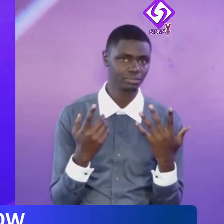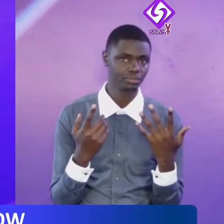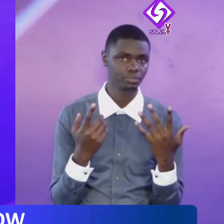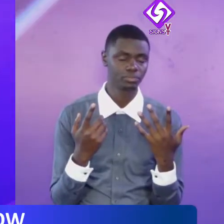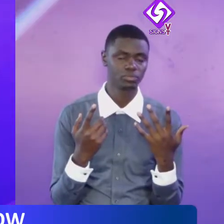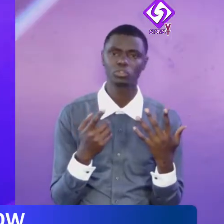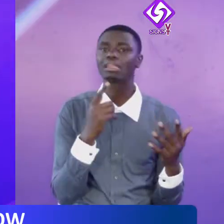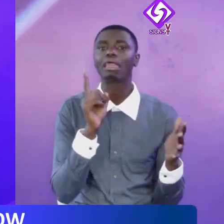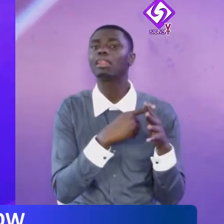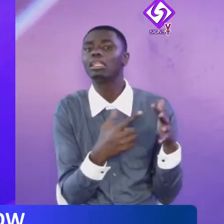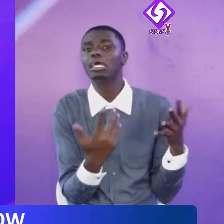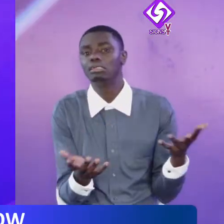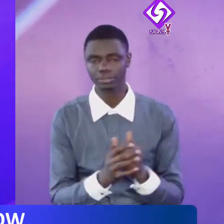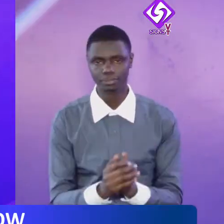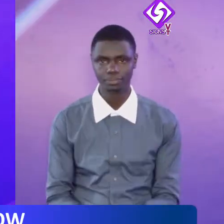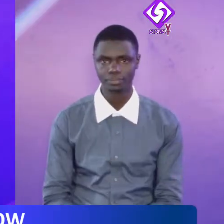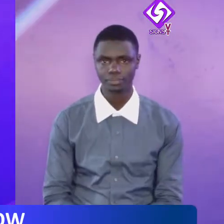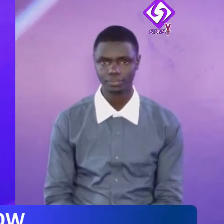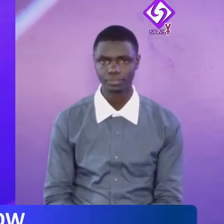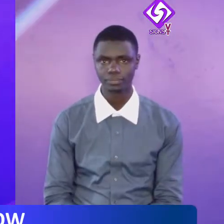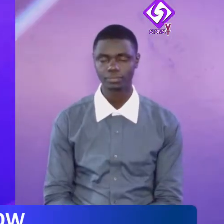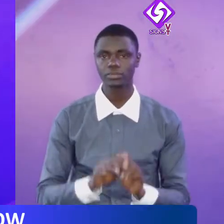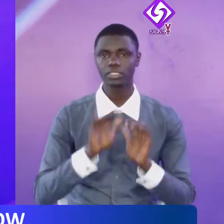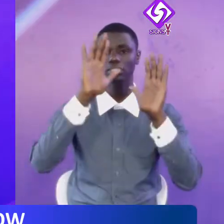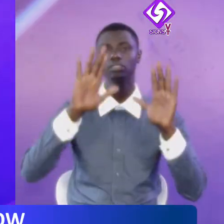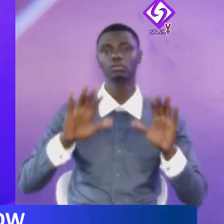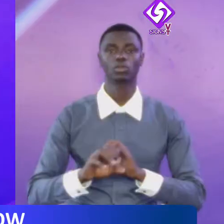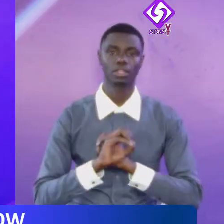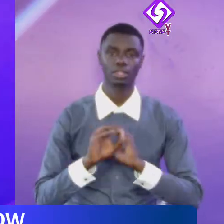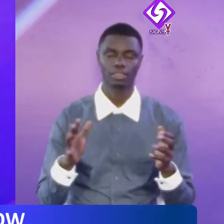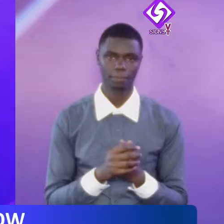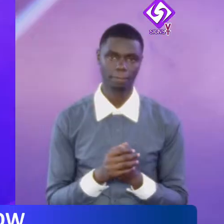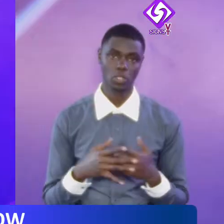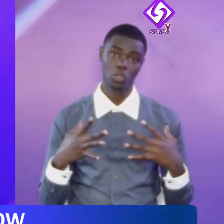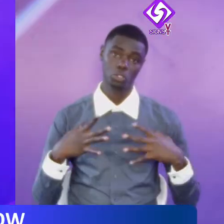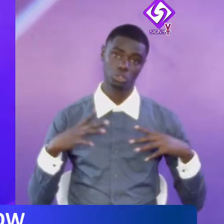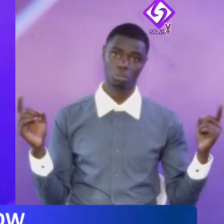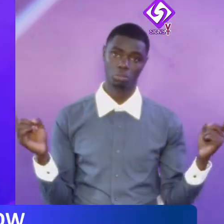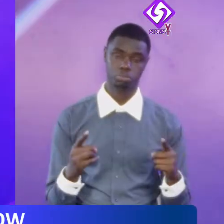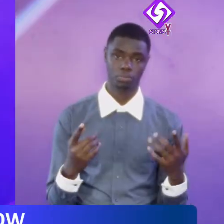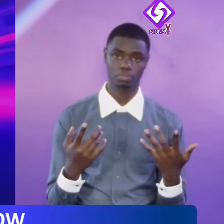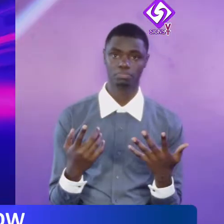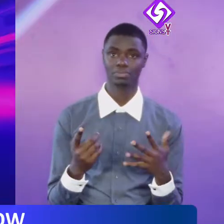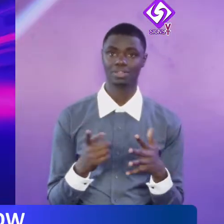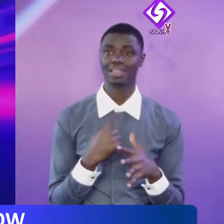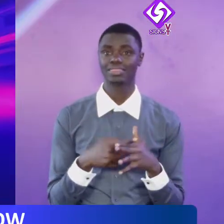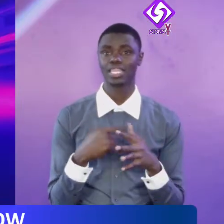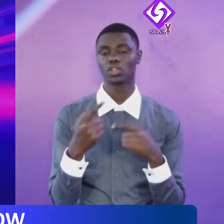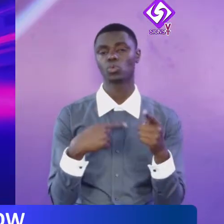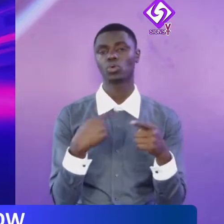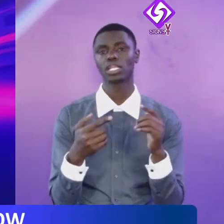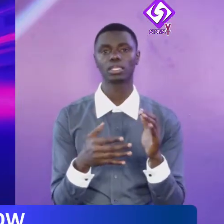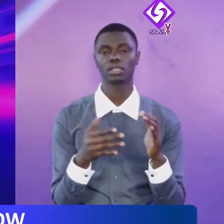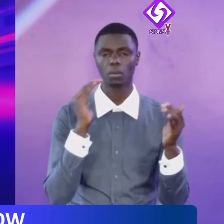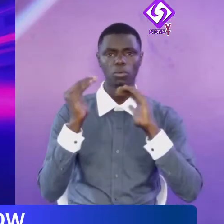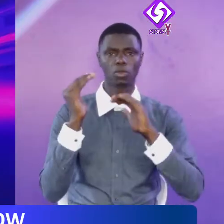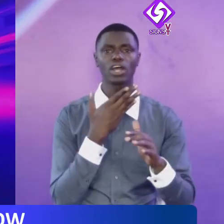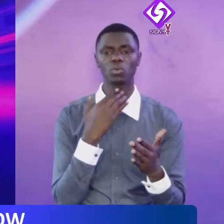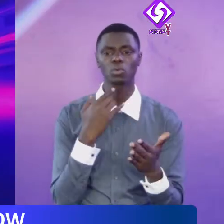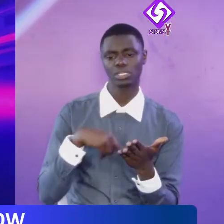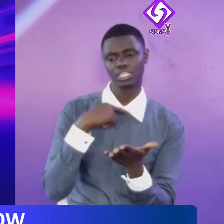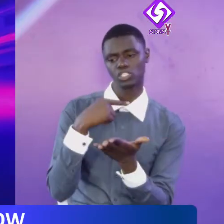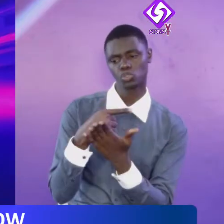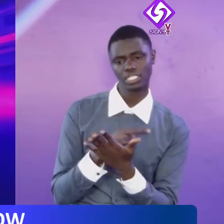what? Not important at all. Not important. We come back from the break, and quickly, Prof, I want us to talk about